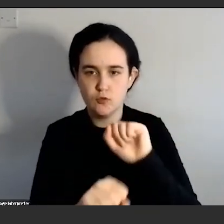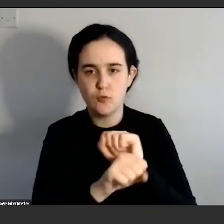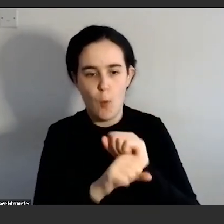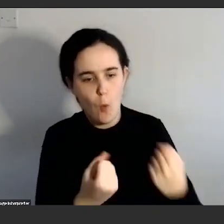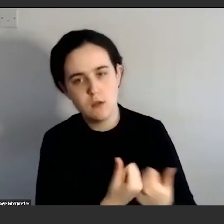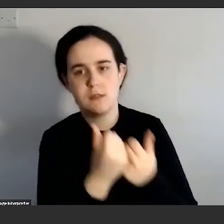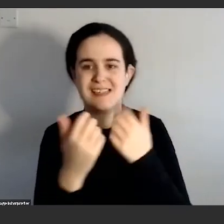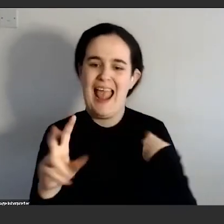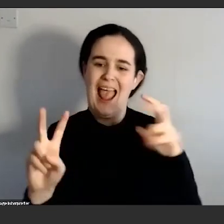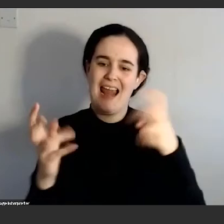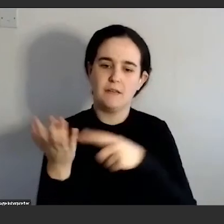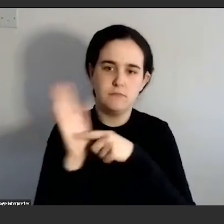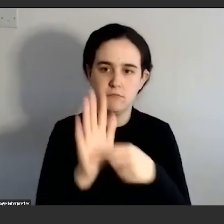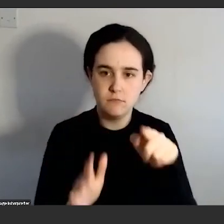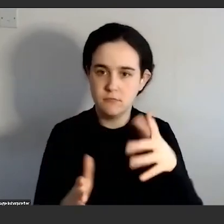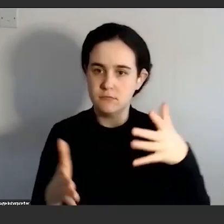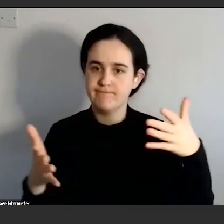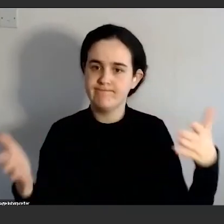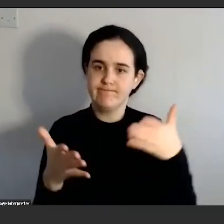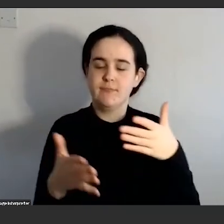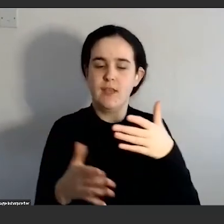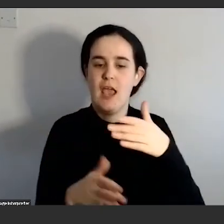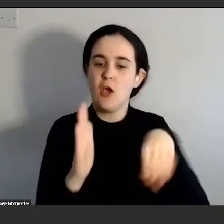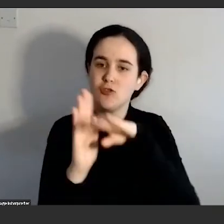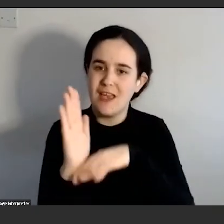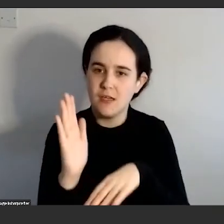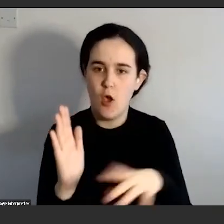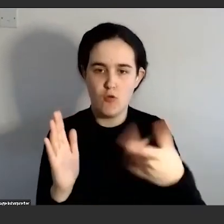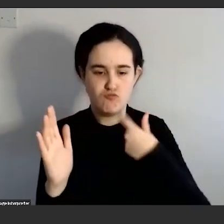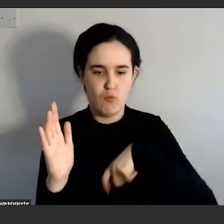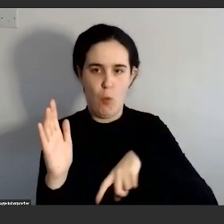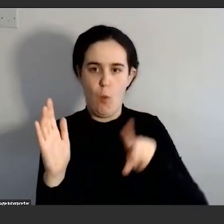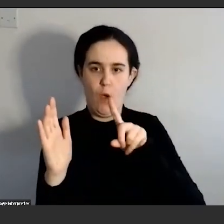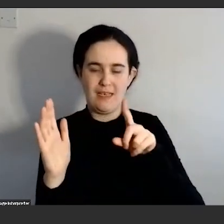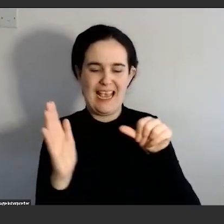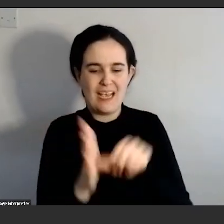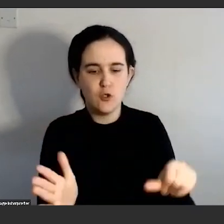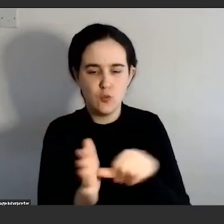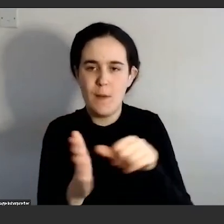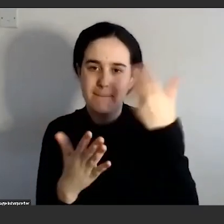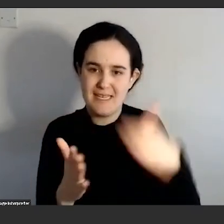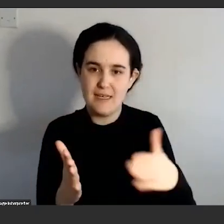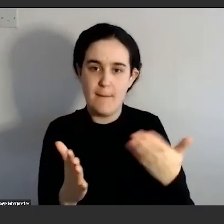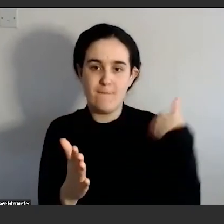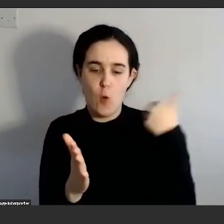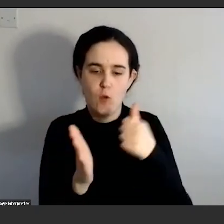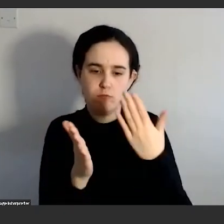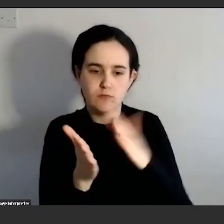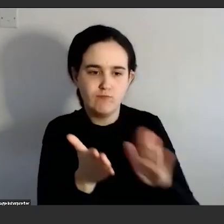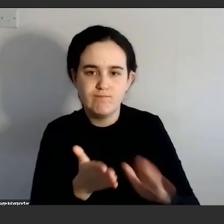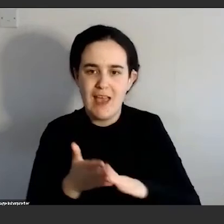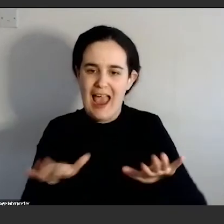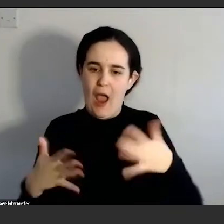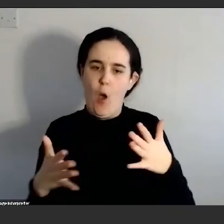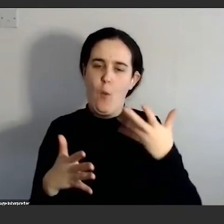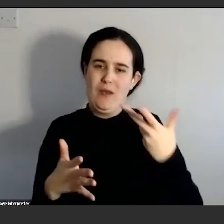leveled up the issues that we have faced. In Ghana, I remember a lot of the interventions that